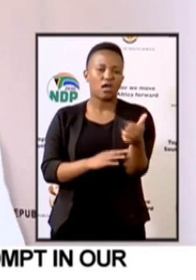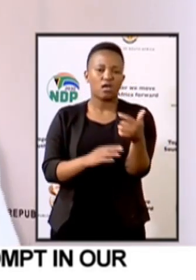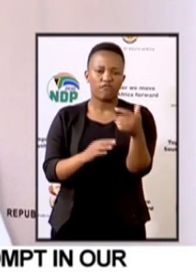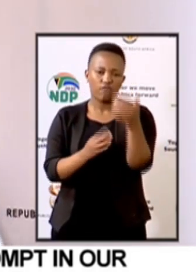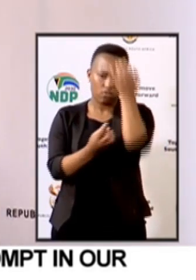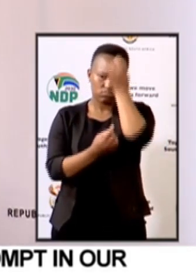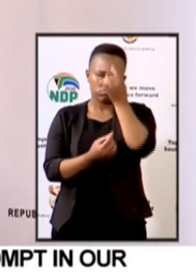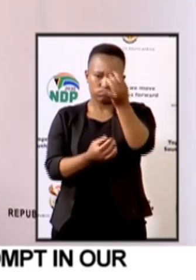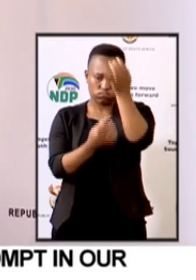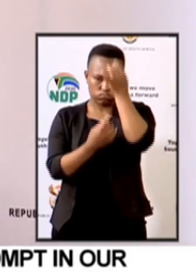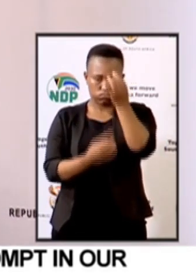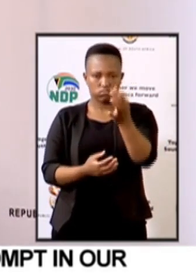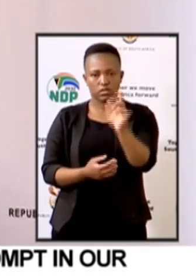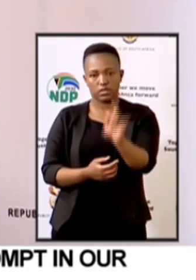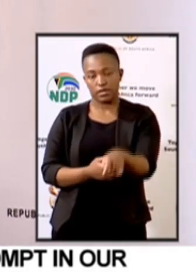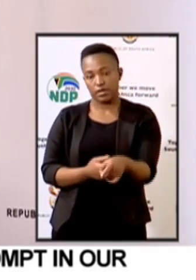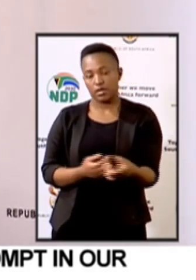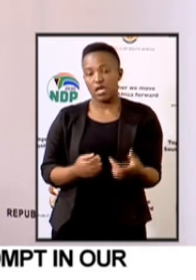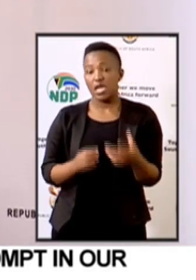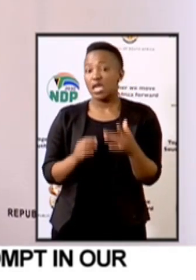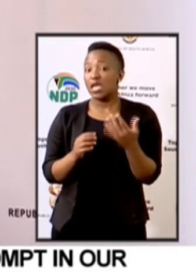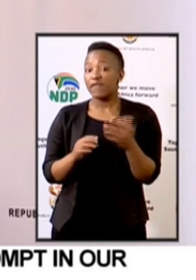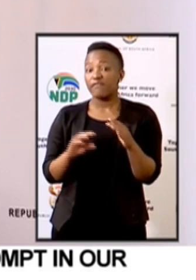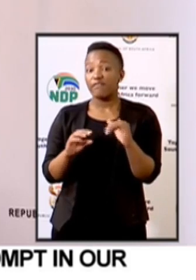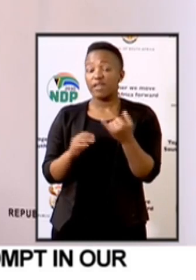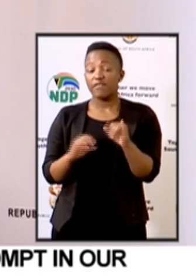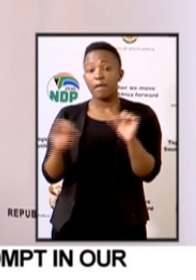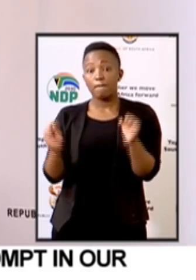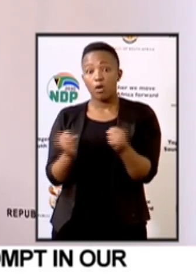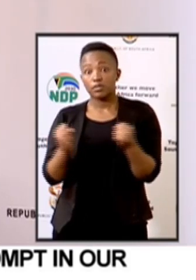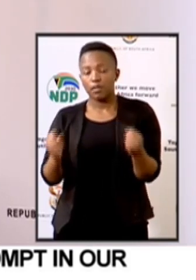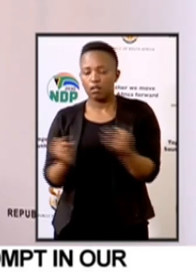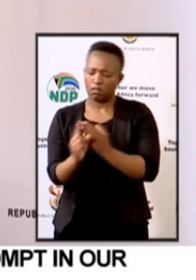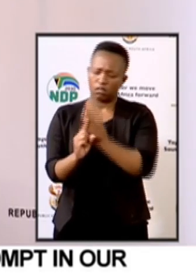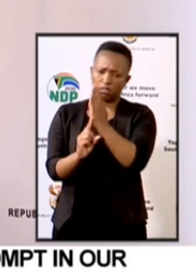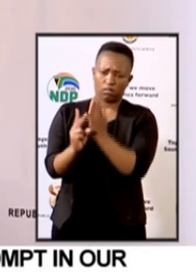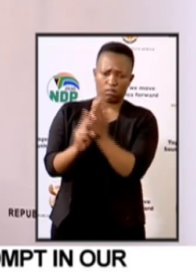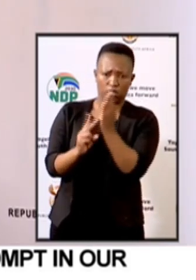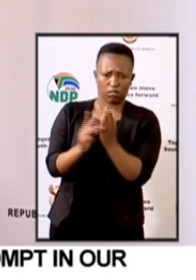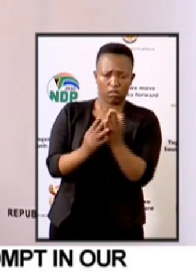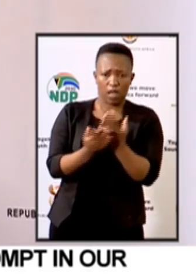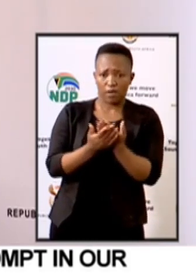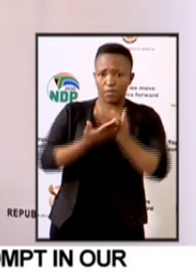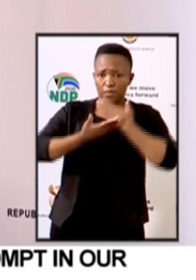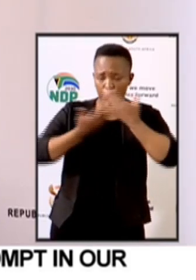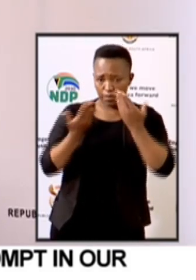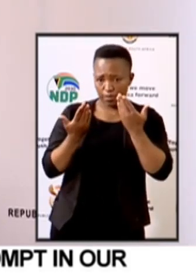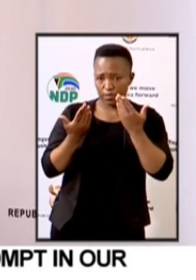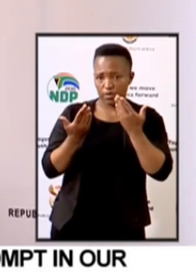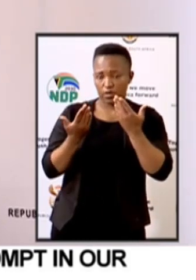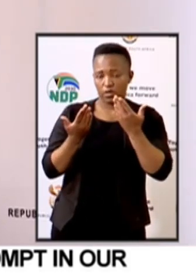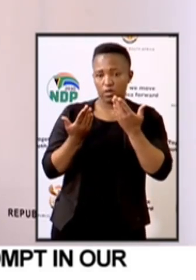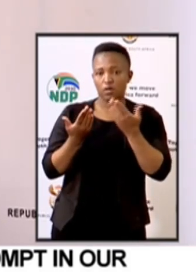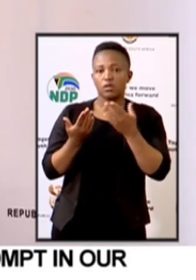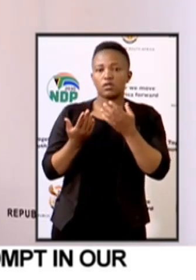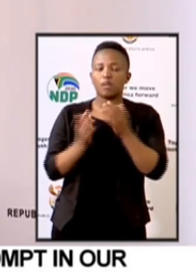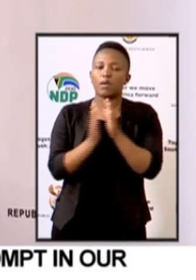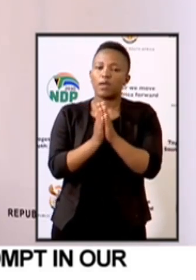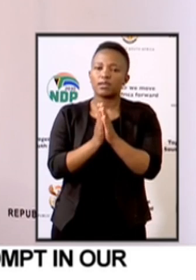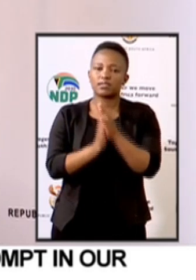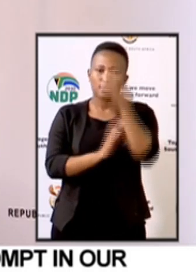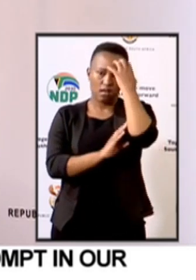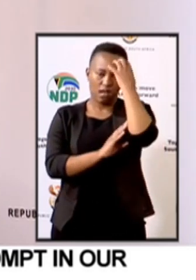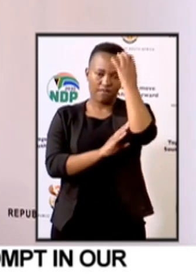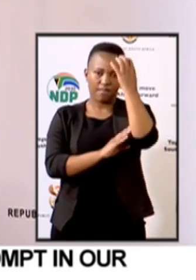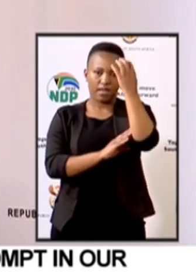are impossible, I would ask that each employee, government employee,